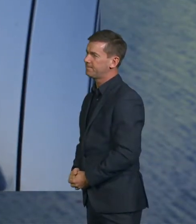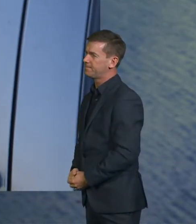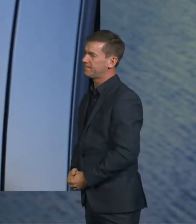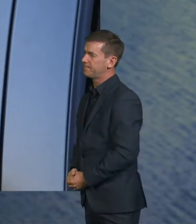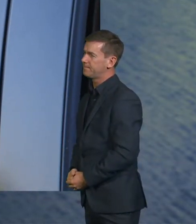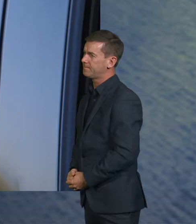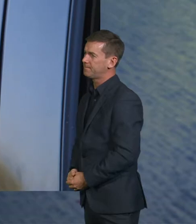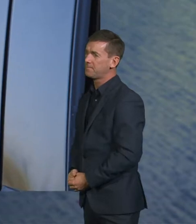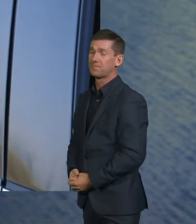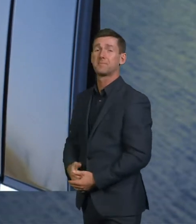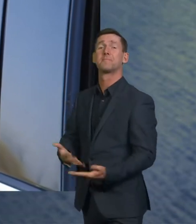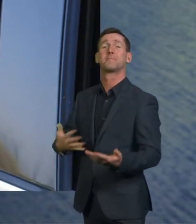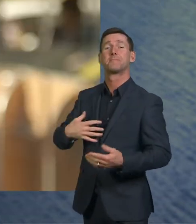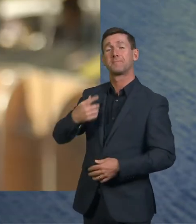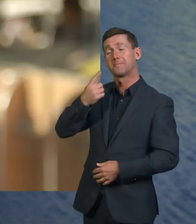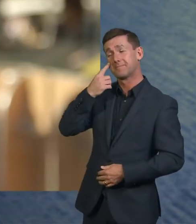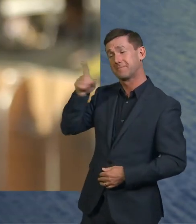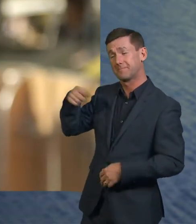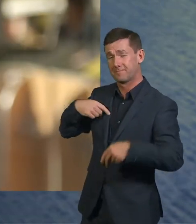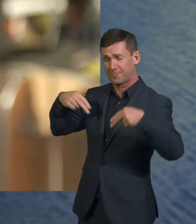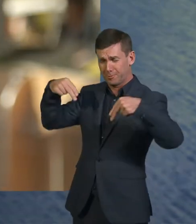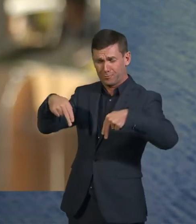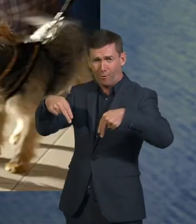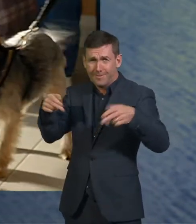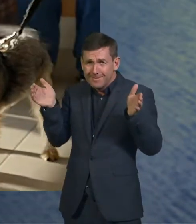Talking of a little dog poking its head round the corner.